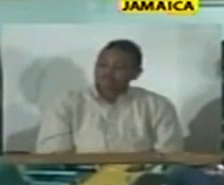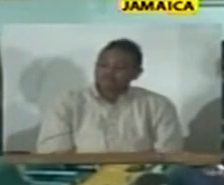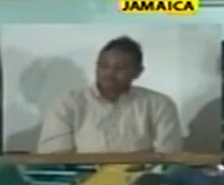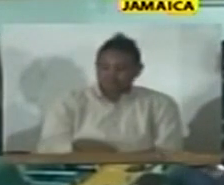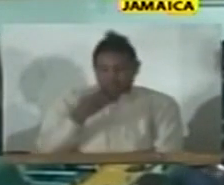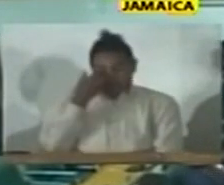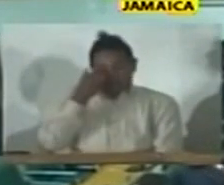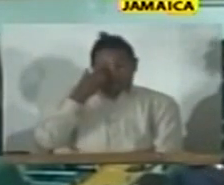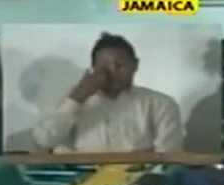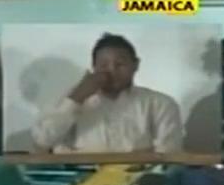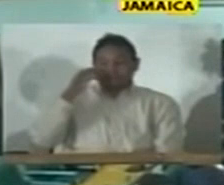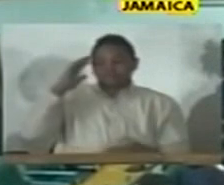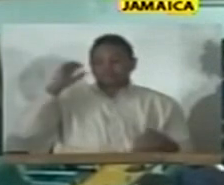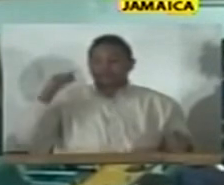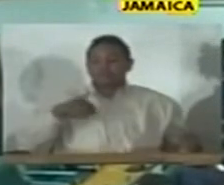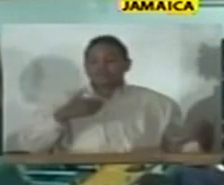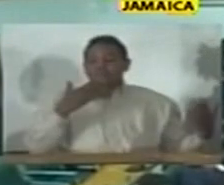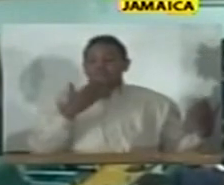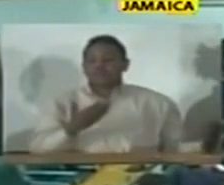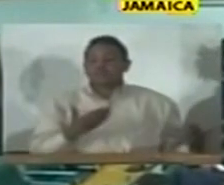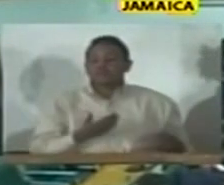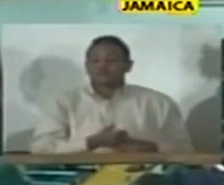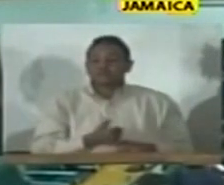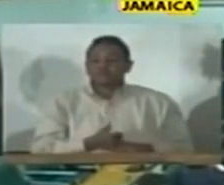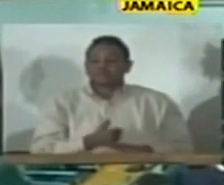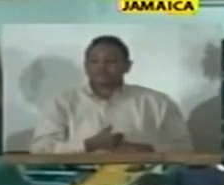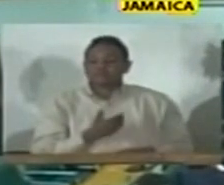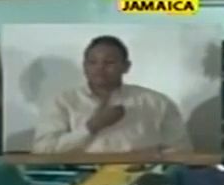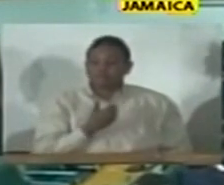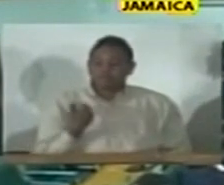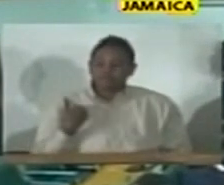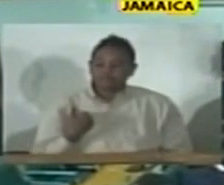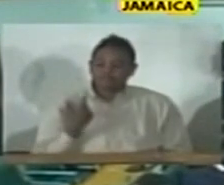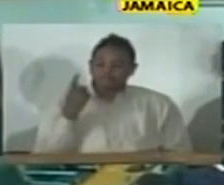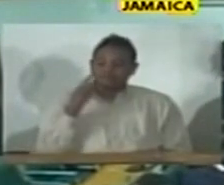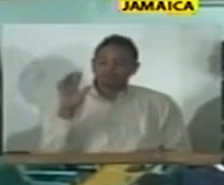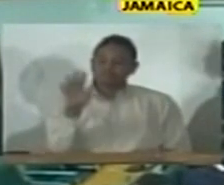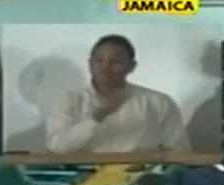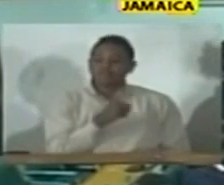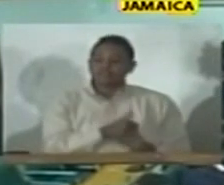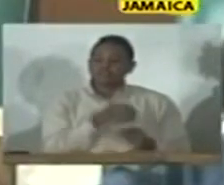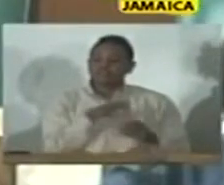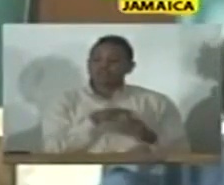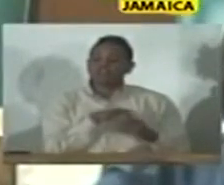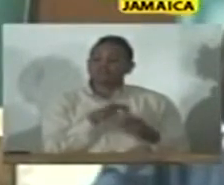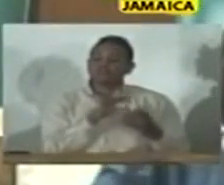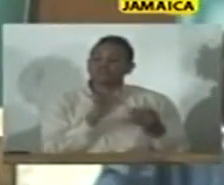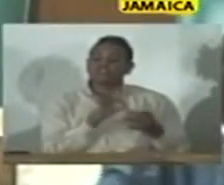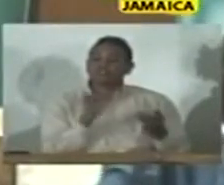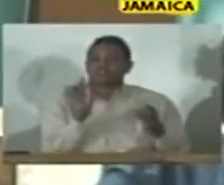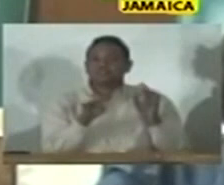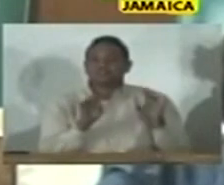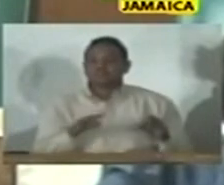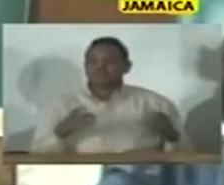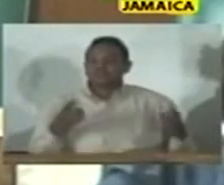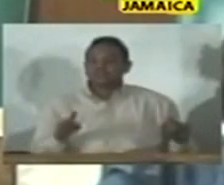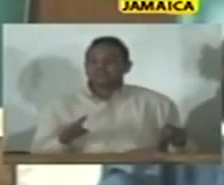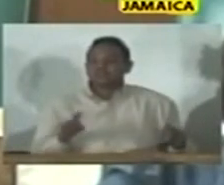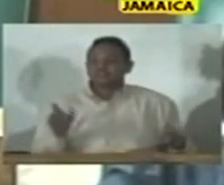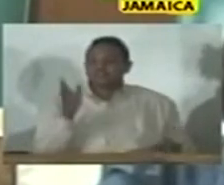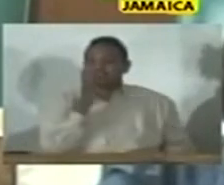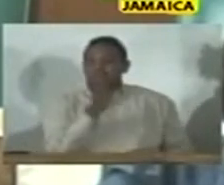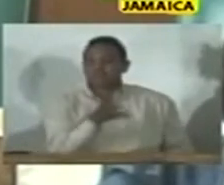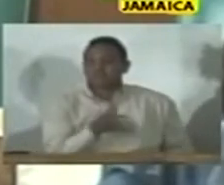Mr. President, I'm grateful and I thank you, colleagues, for your contributions, even in your